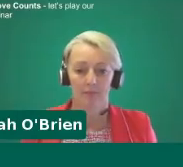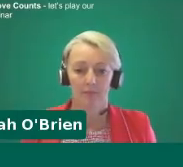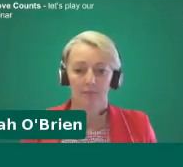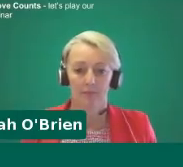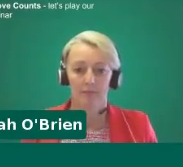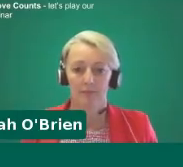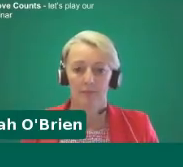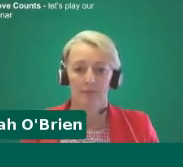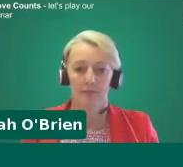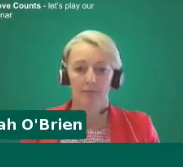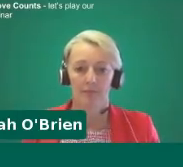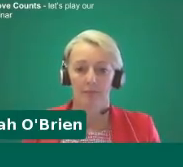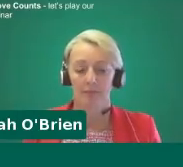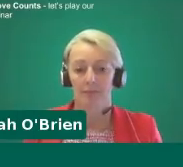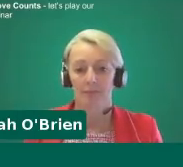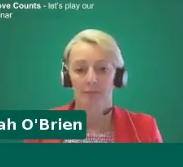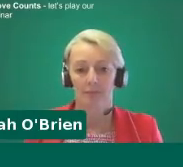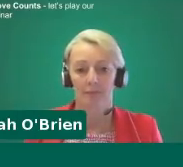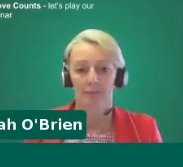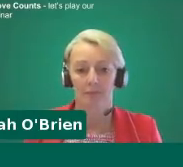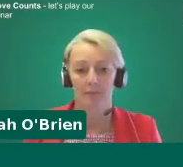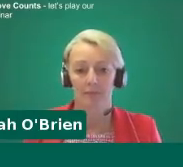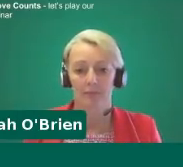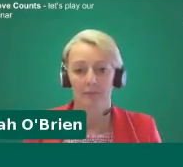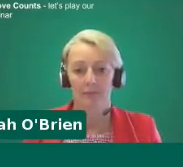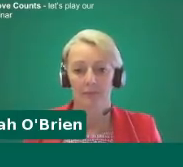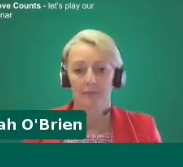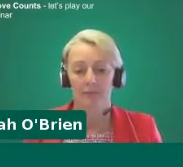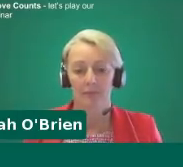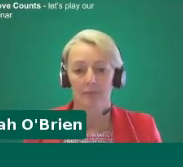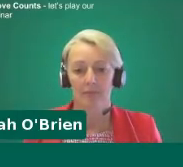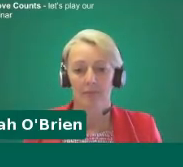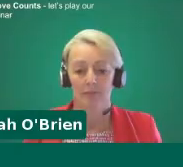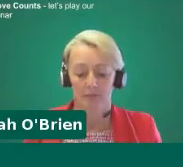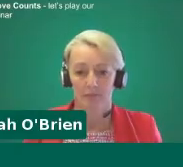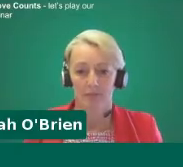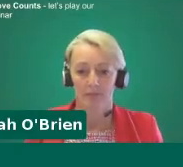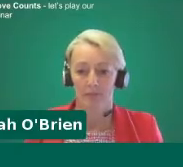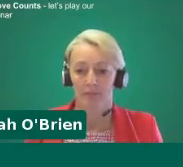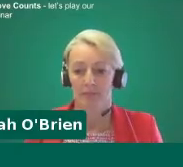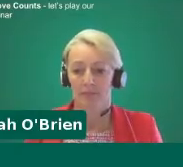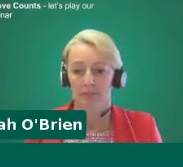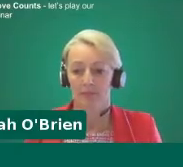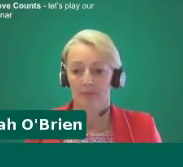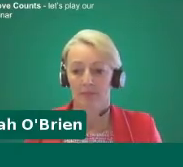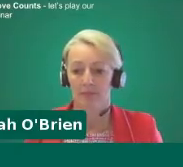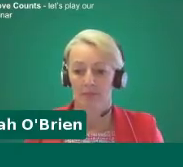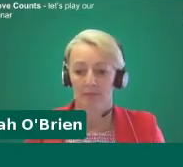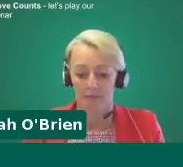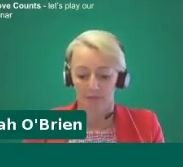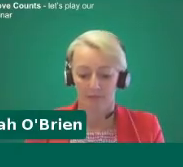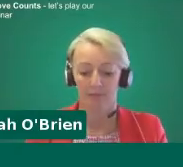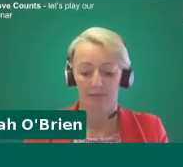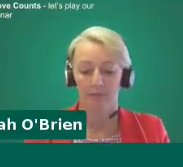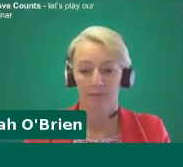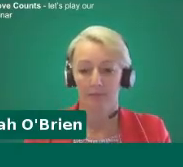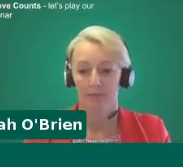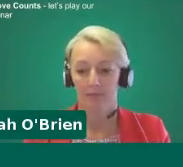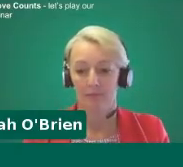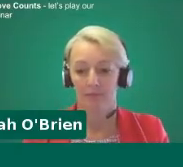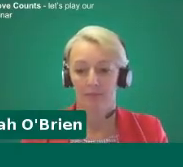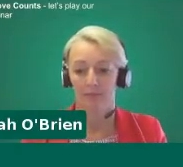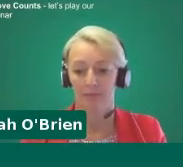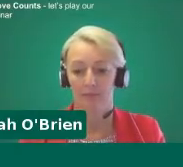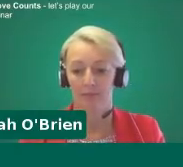our new framework with shorter-term action plans. The first National Physical Activity Action